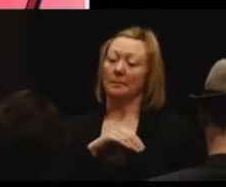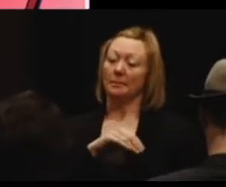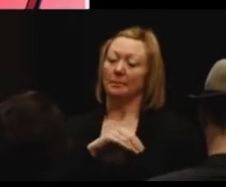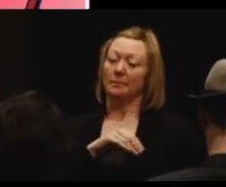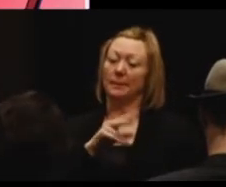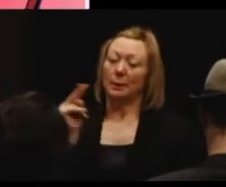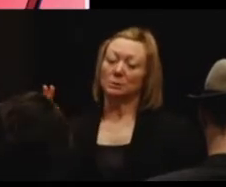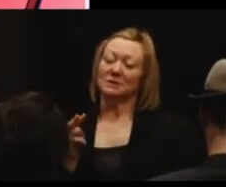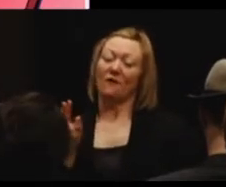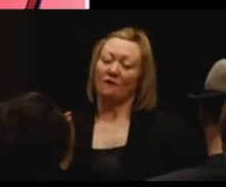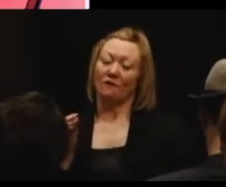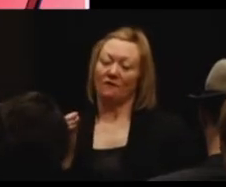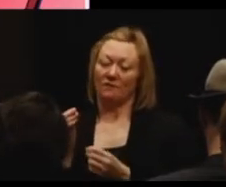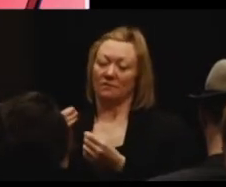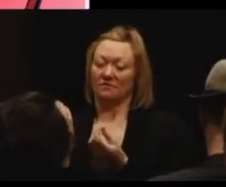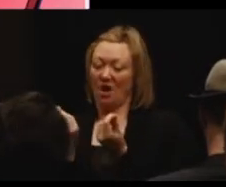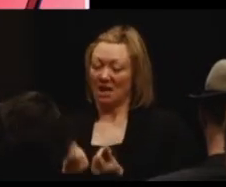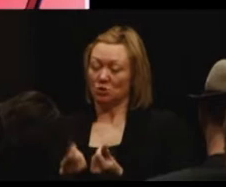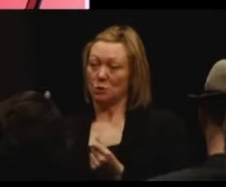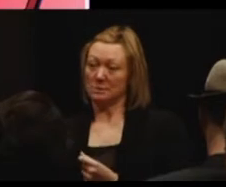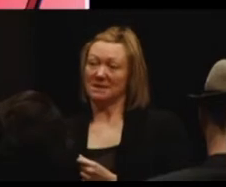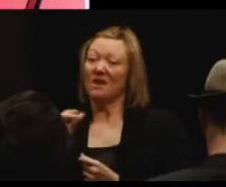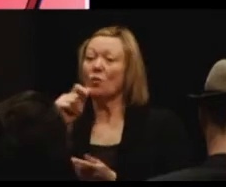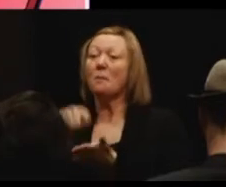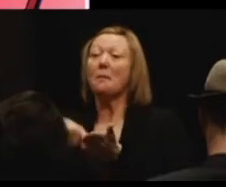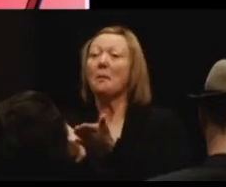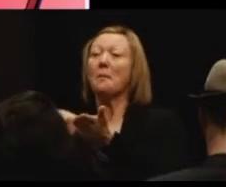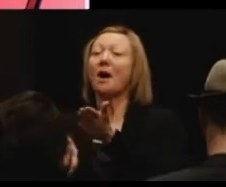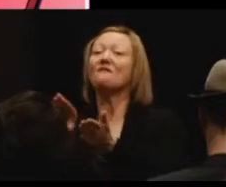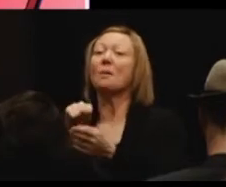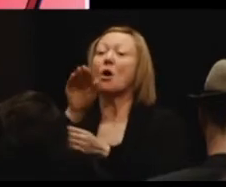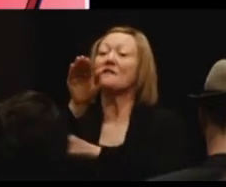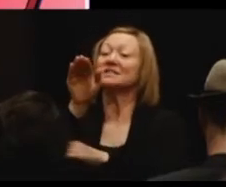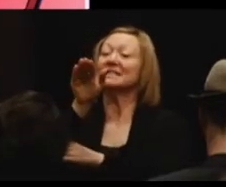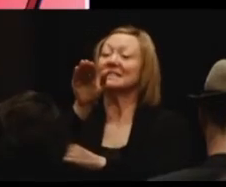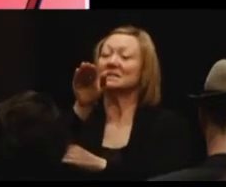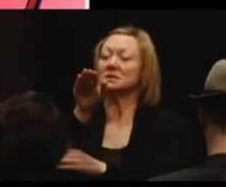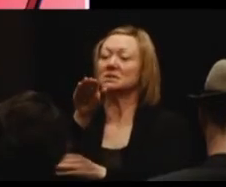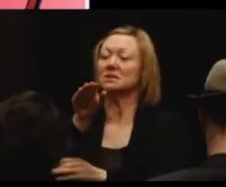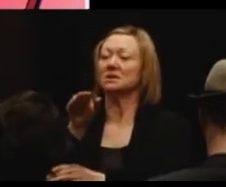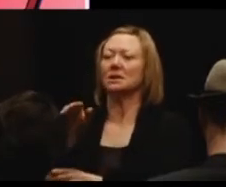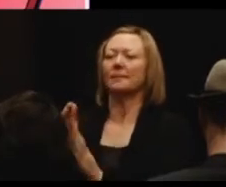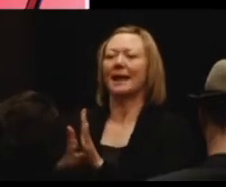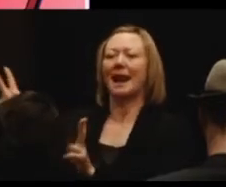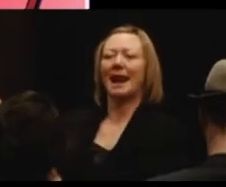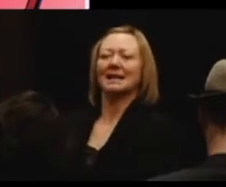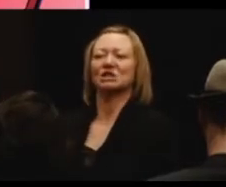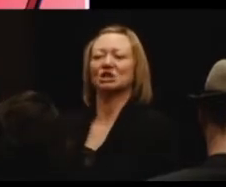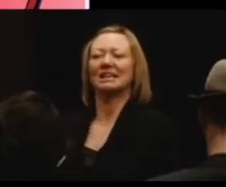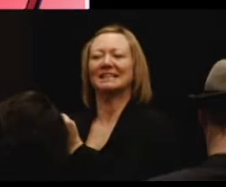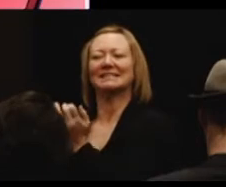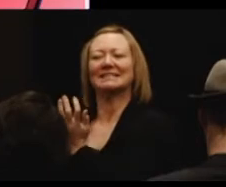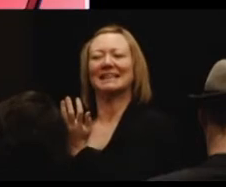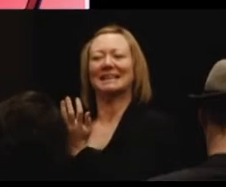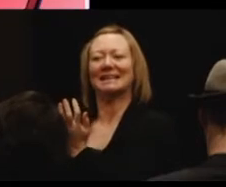if you buy stuff from overseas on the internet, there's a risk that that's eroding the GST base. I would actually argue that that's actually a problem with the tax base and nothing to